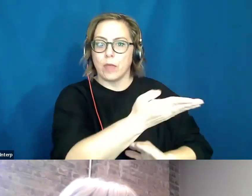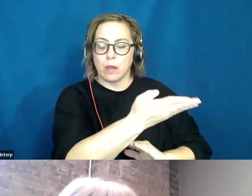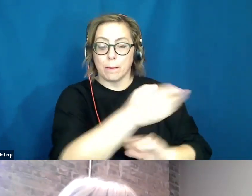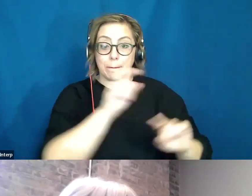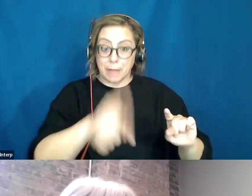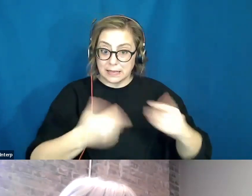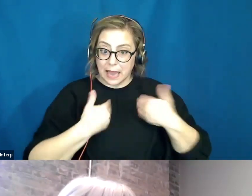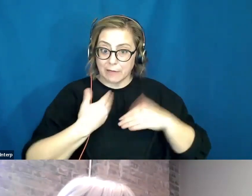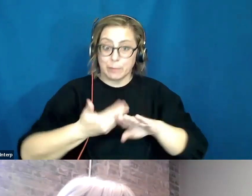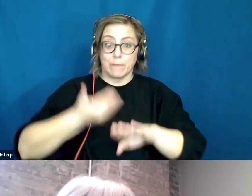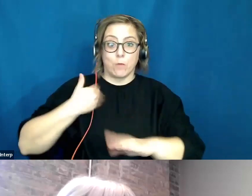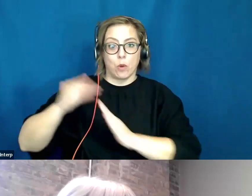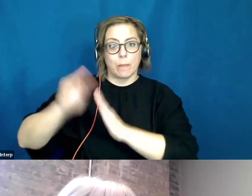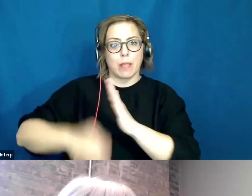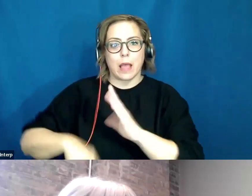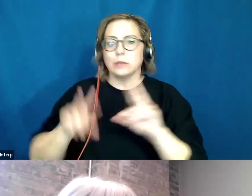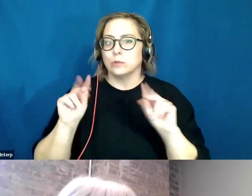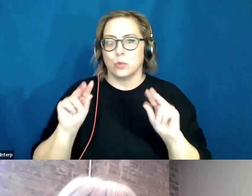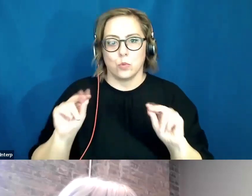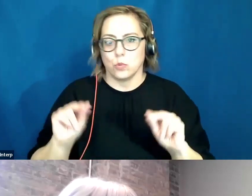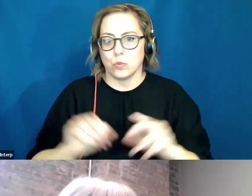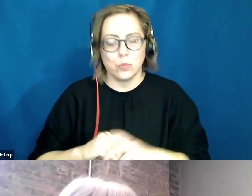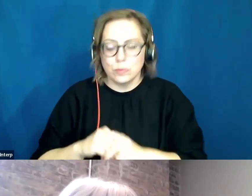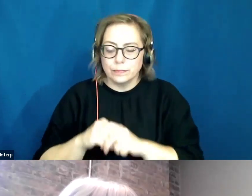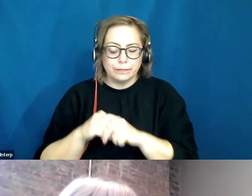research, or I want to